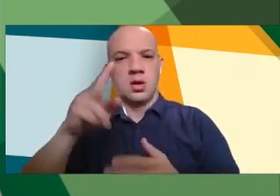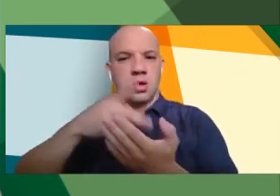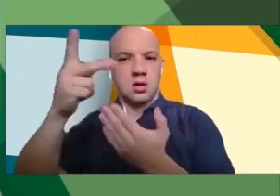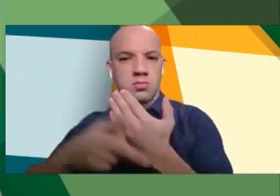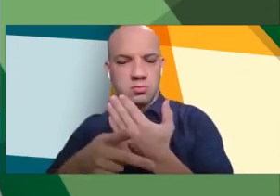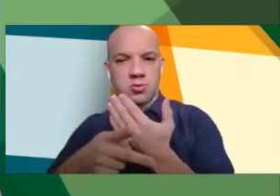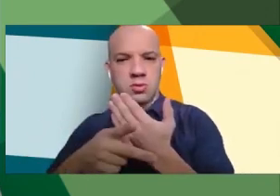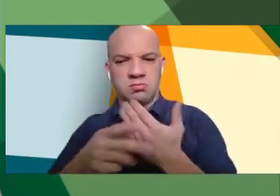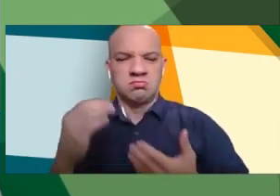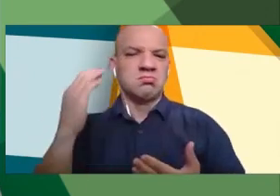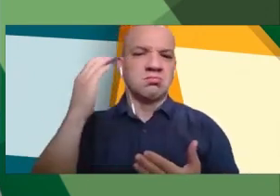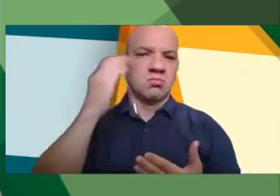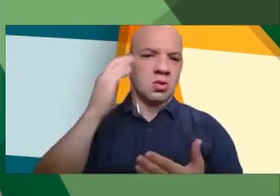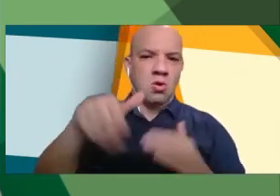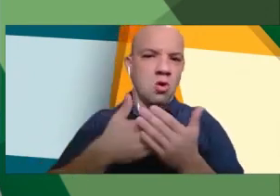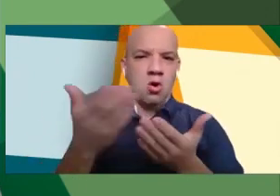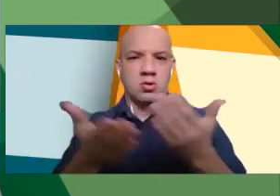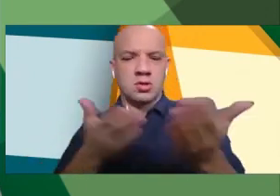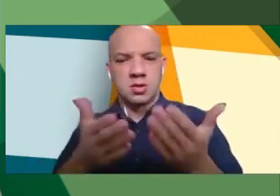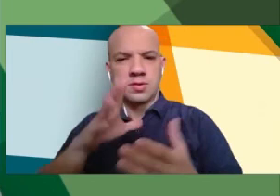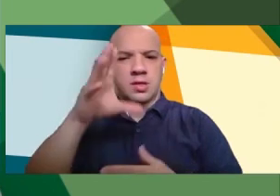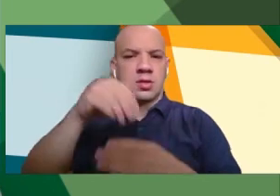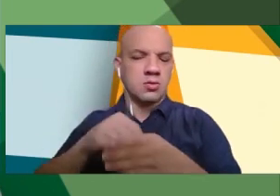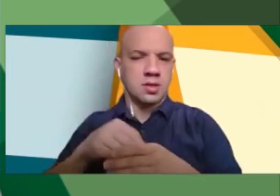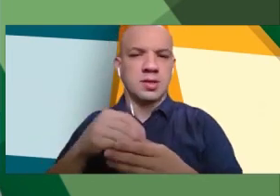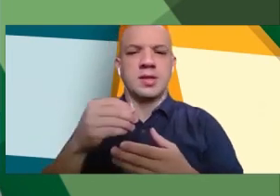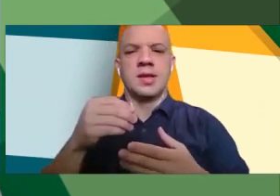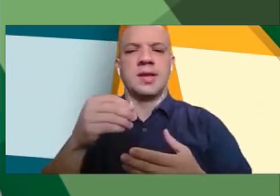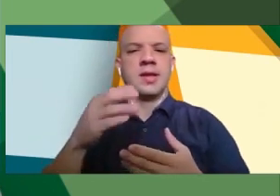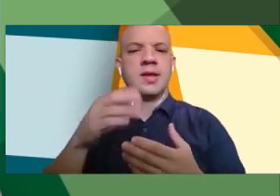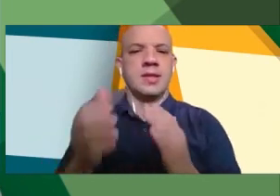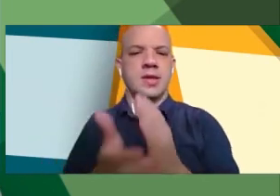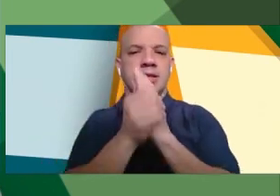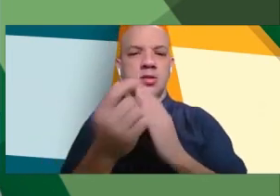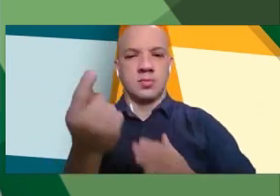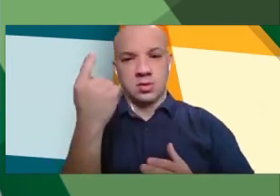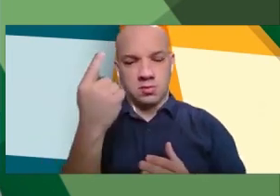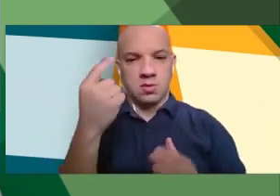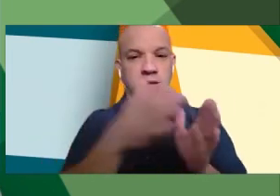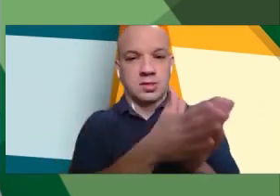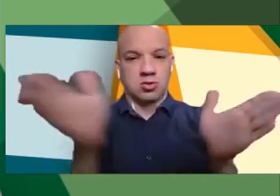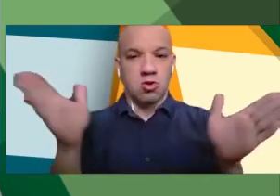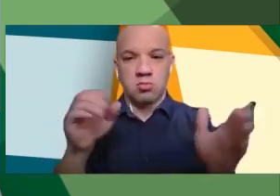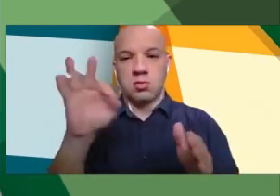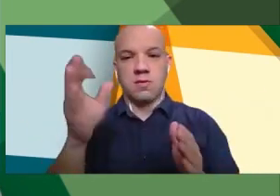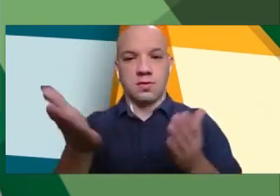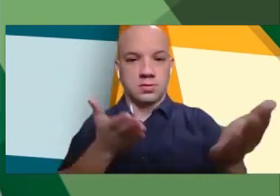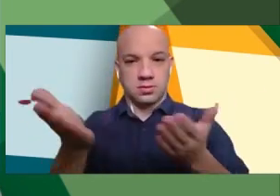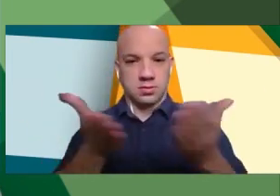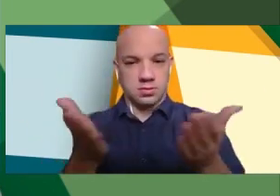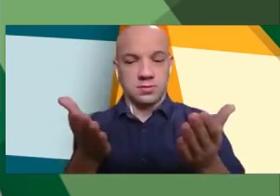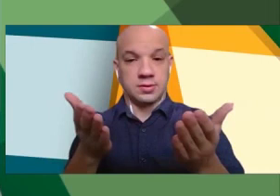details for the services are included in Attachment 1, scope of services. Among the